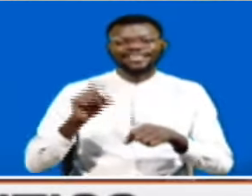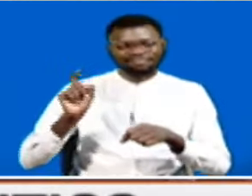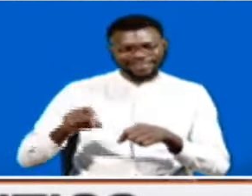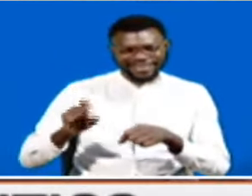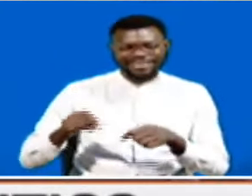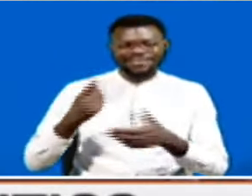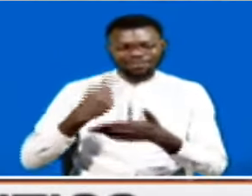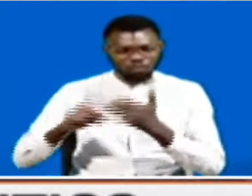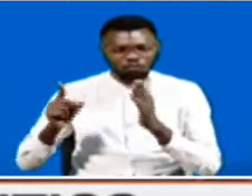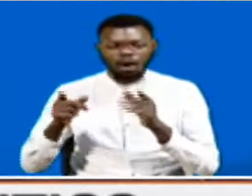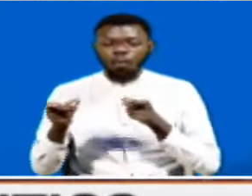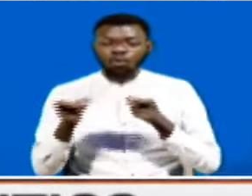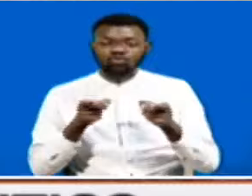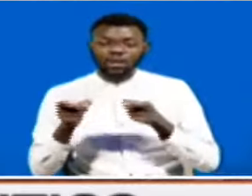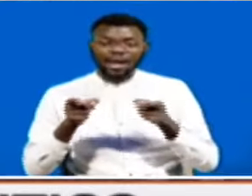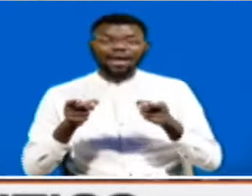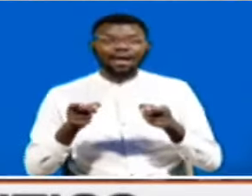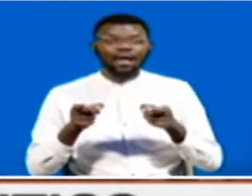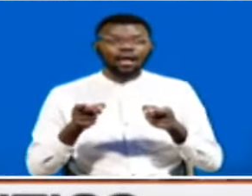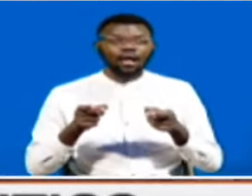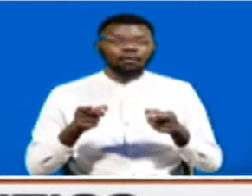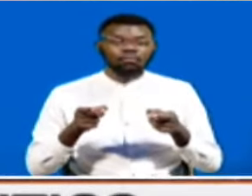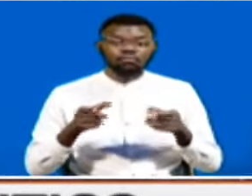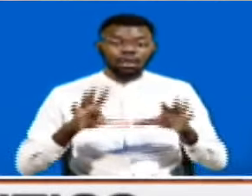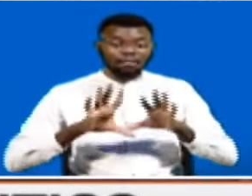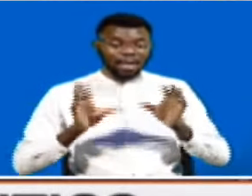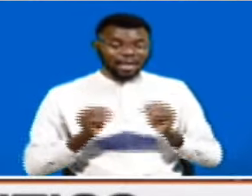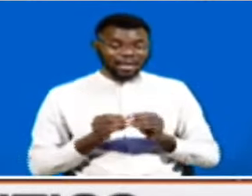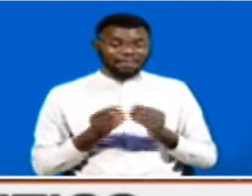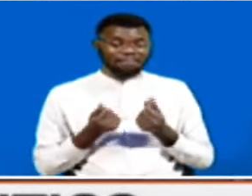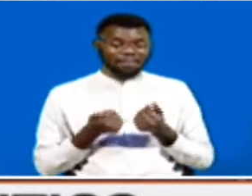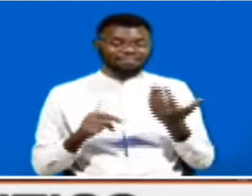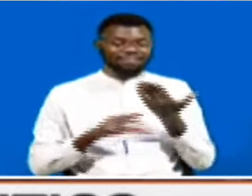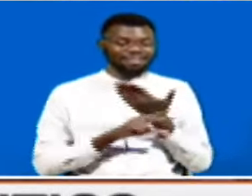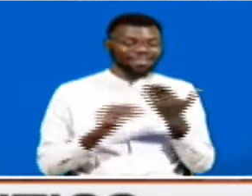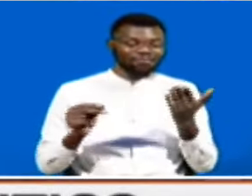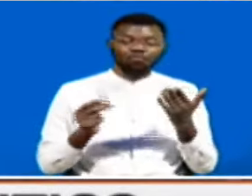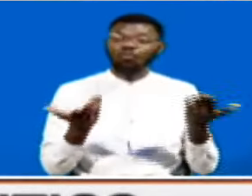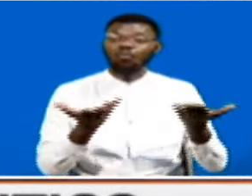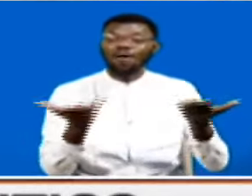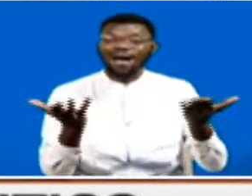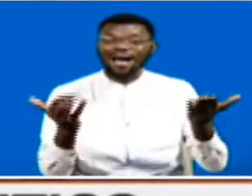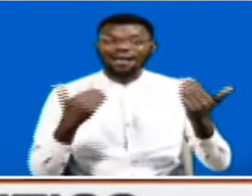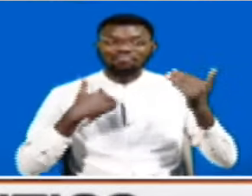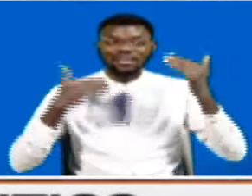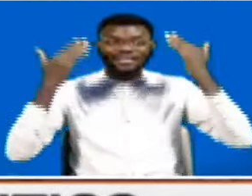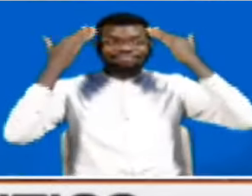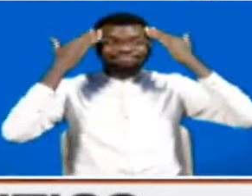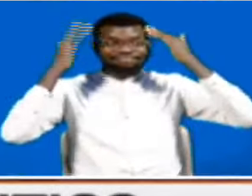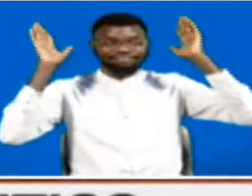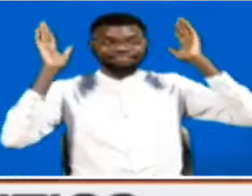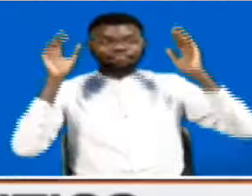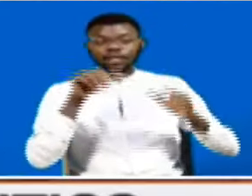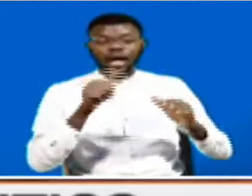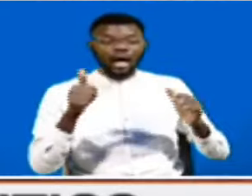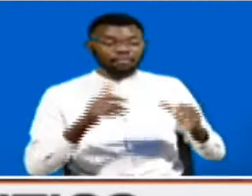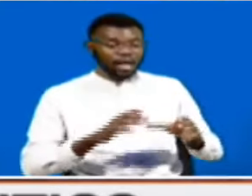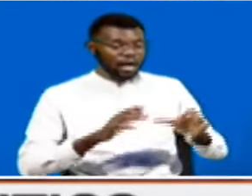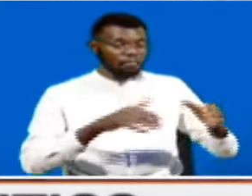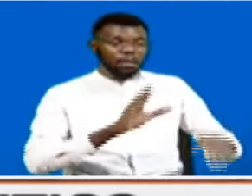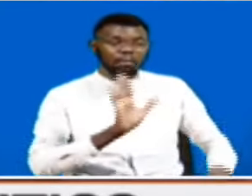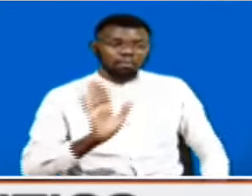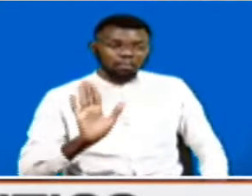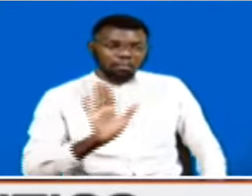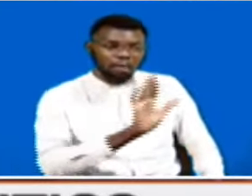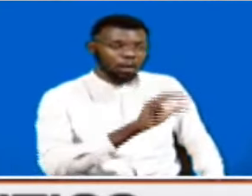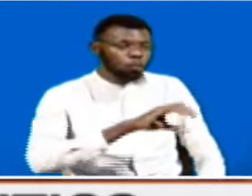budget. So where will you get the loophole, mm-hmm. to steal? I wouldn't know. Maybe those who formed their own companies.